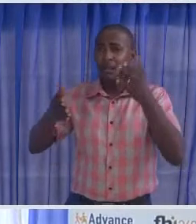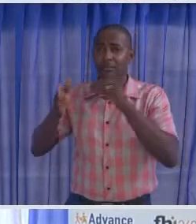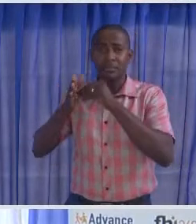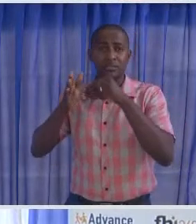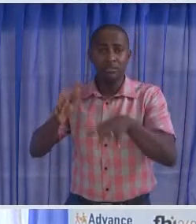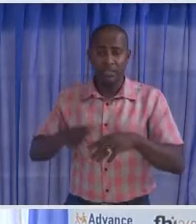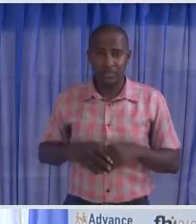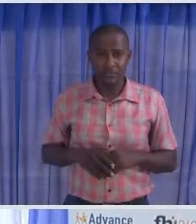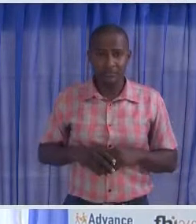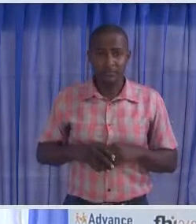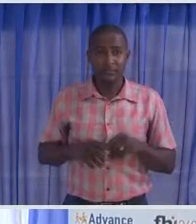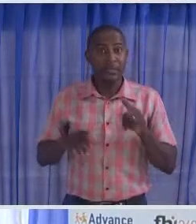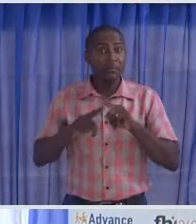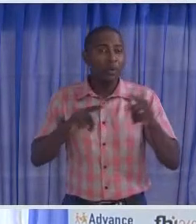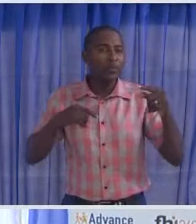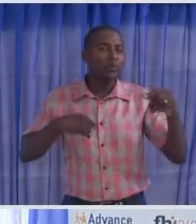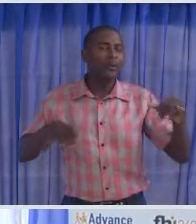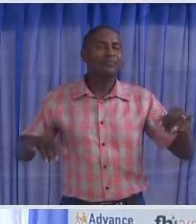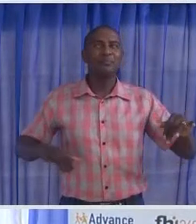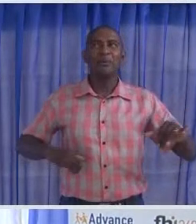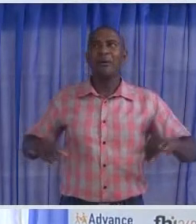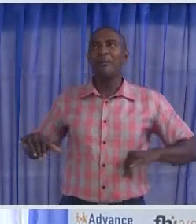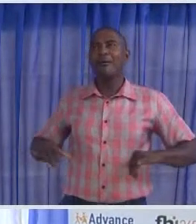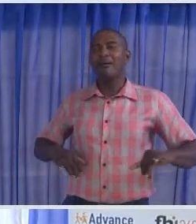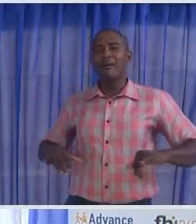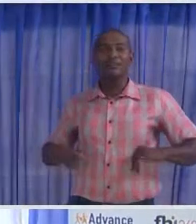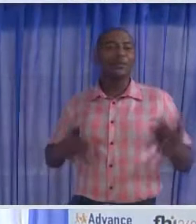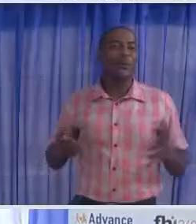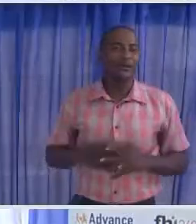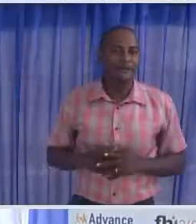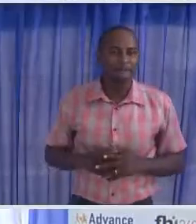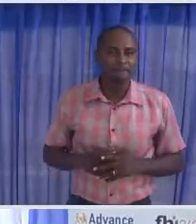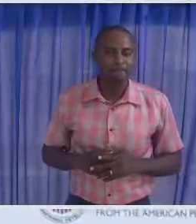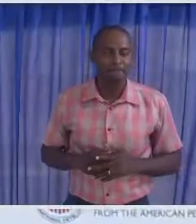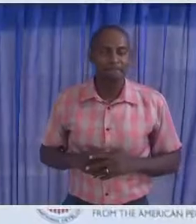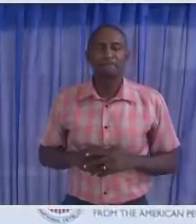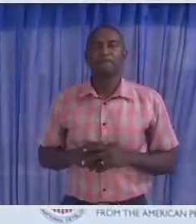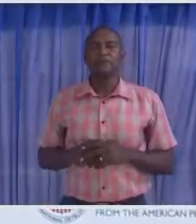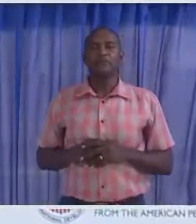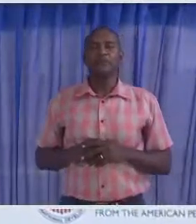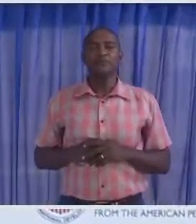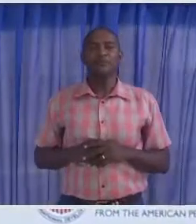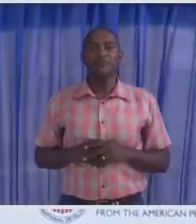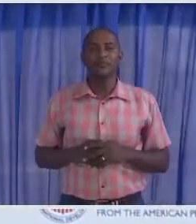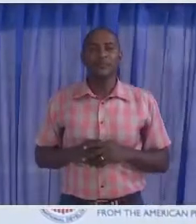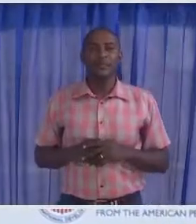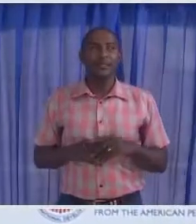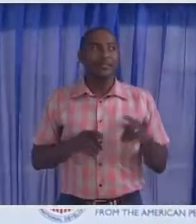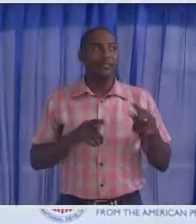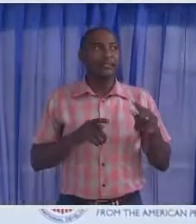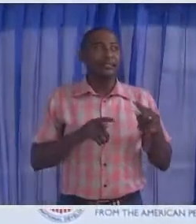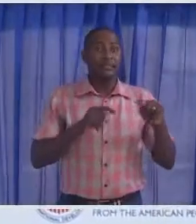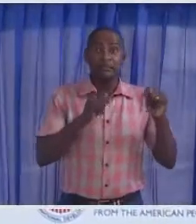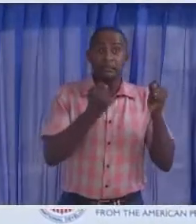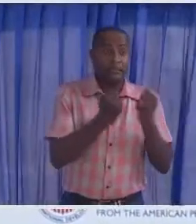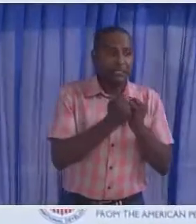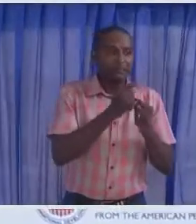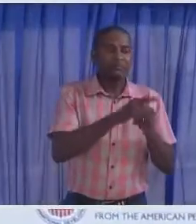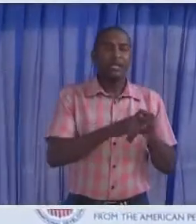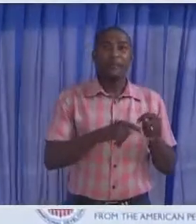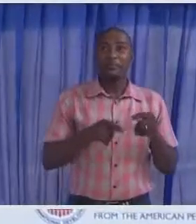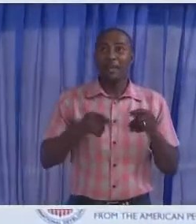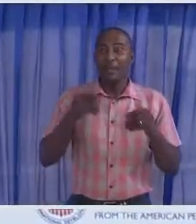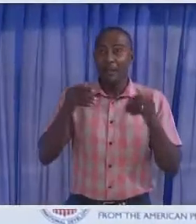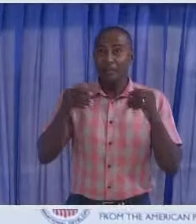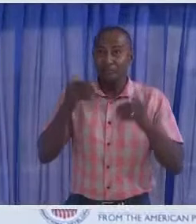we boast of at this place is the deliverables, because they stop at nothing to